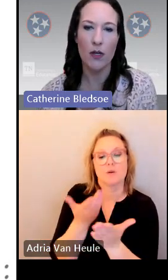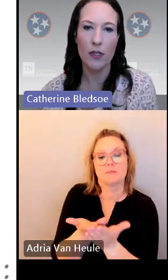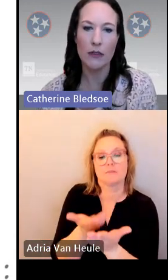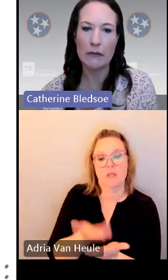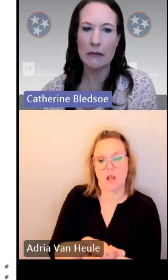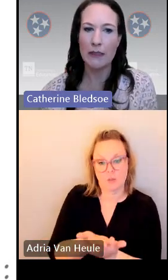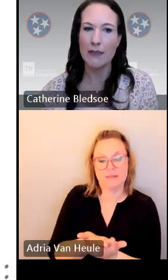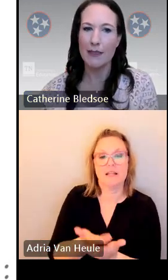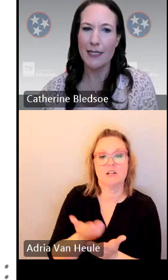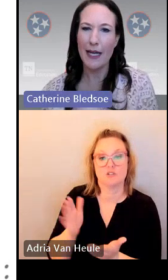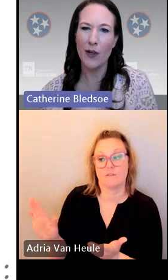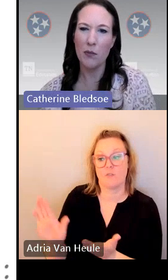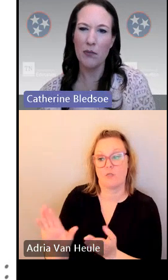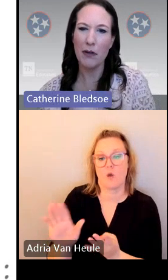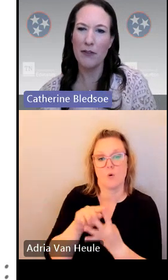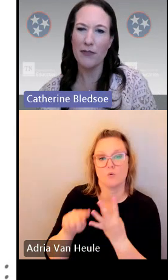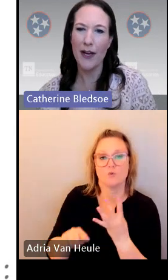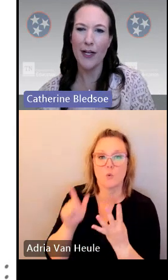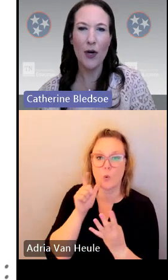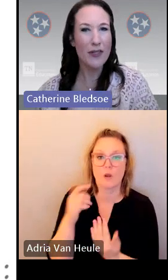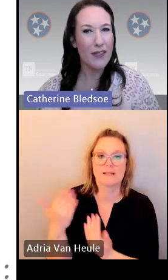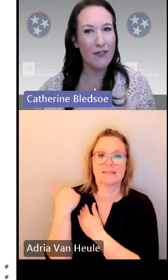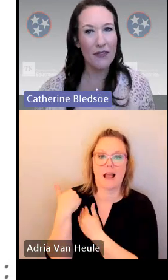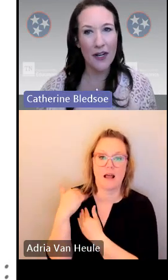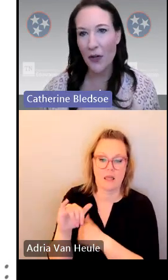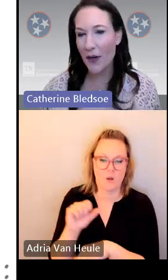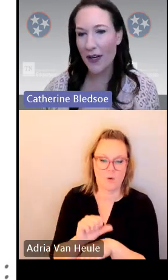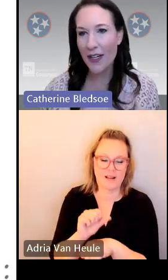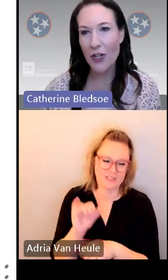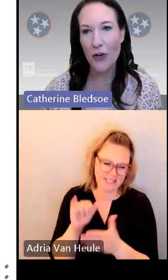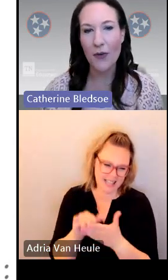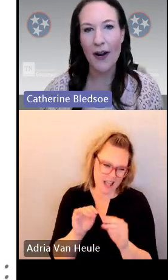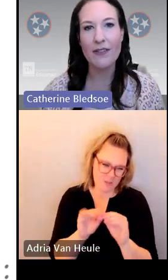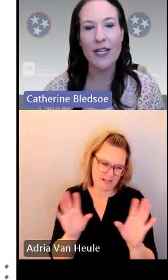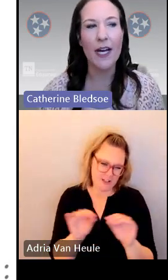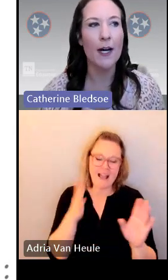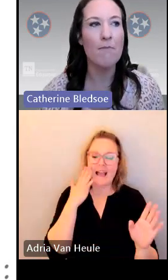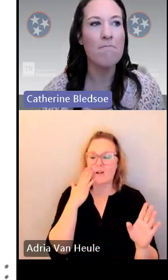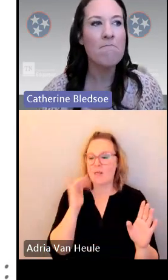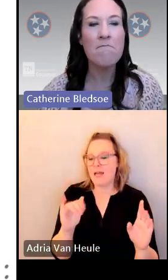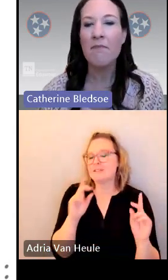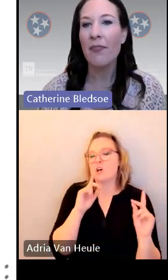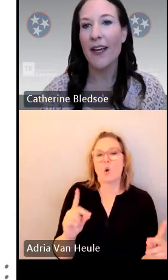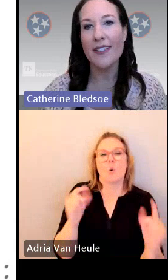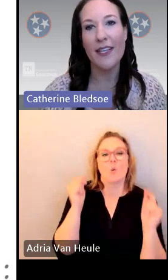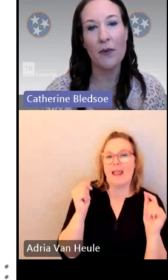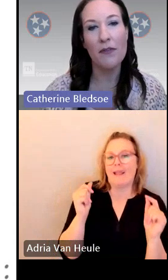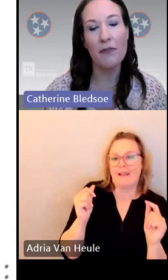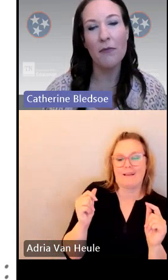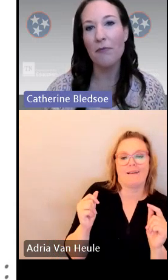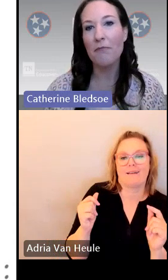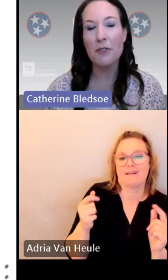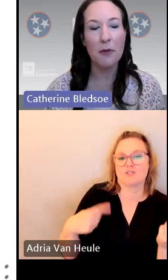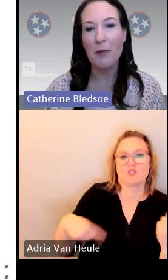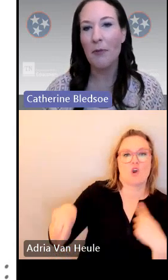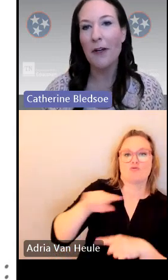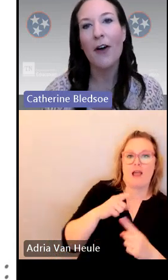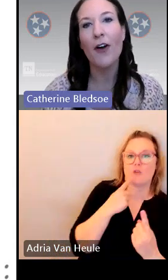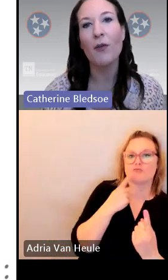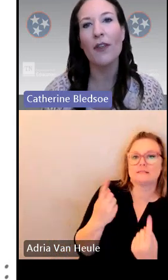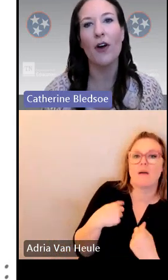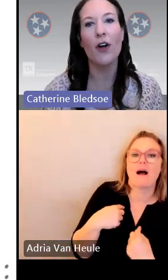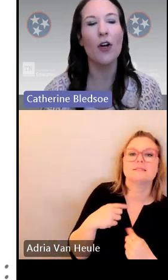assigned to this work. Does that help clarify? And I know it's a very quick turnaround. Like I said, we've just